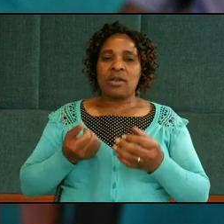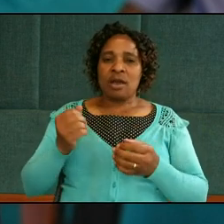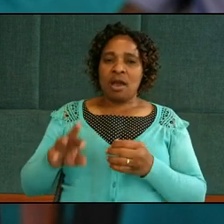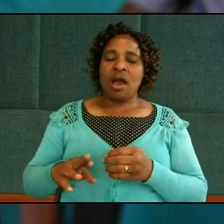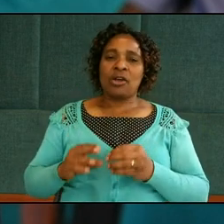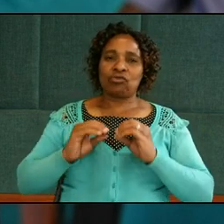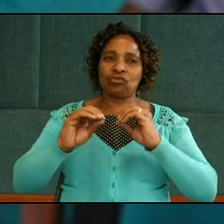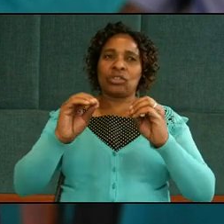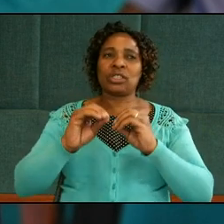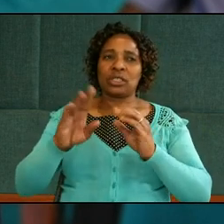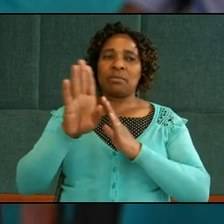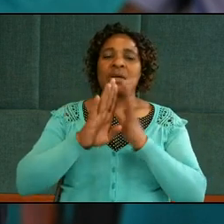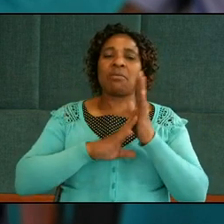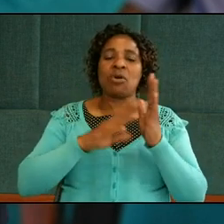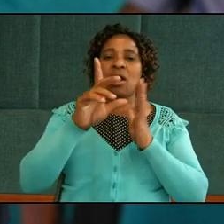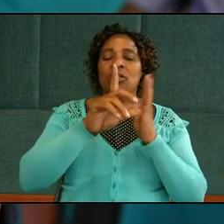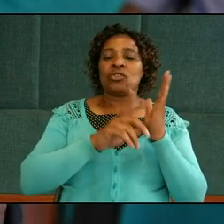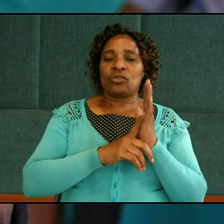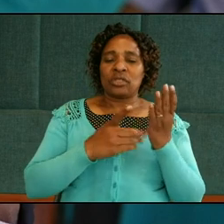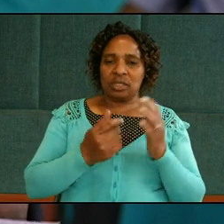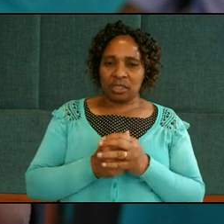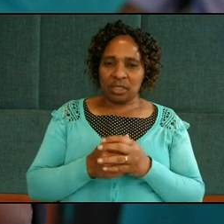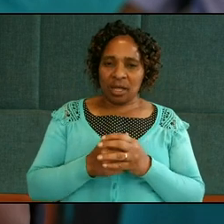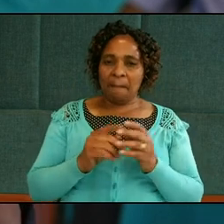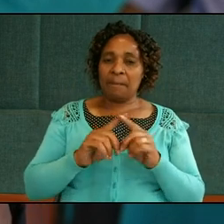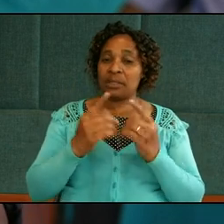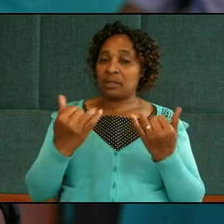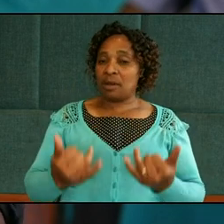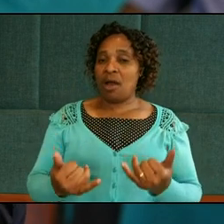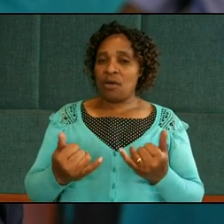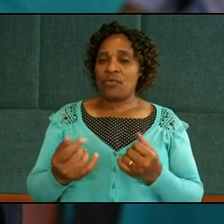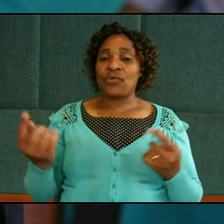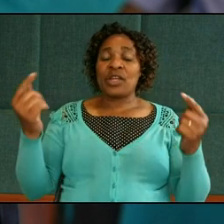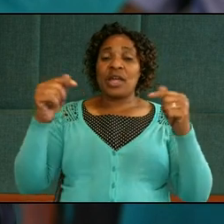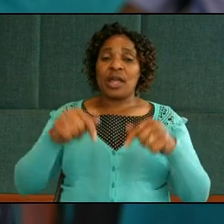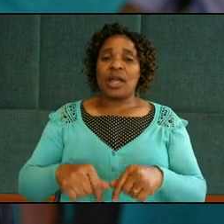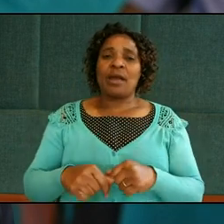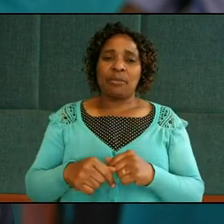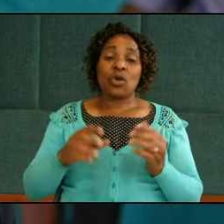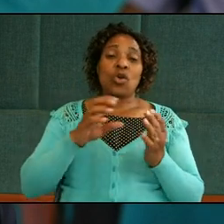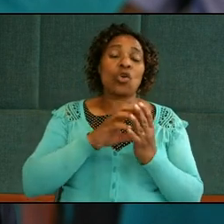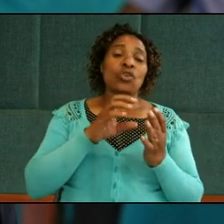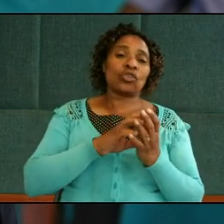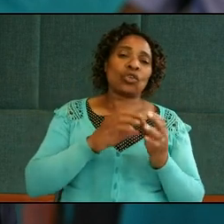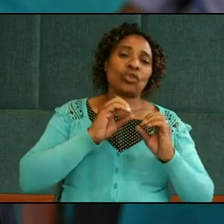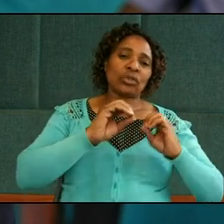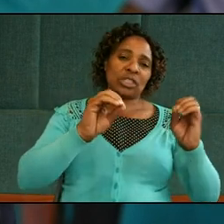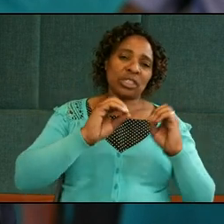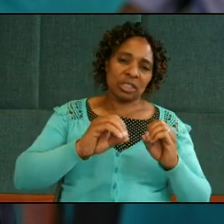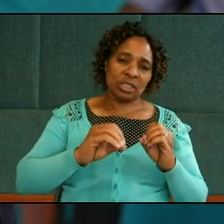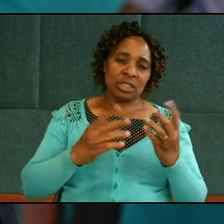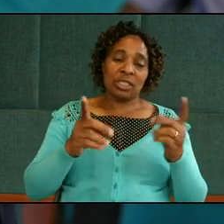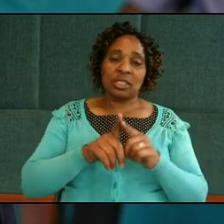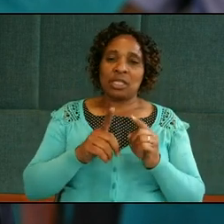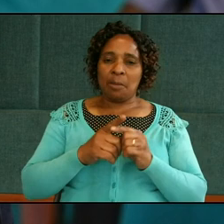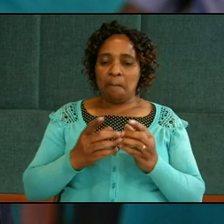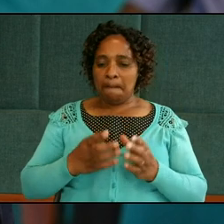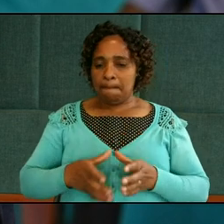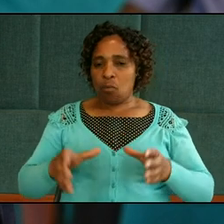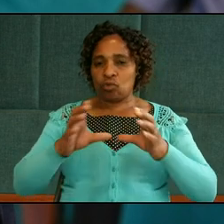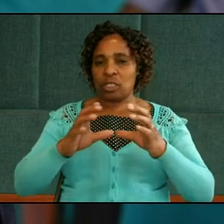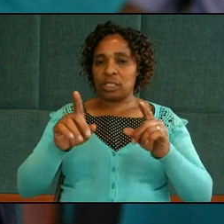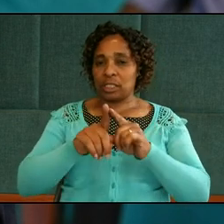teaching Bible lessons instead. However, this came in on the condition that she would teach pottery as well, given